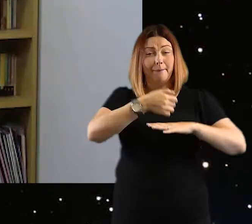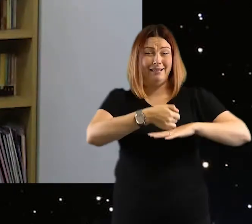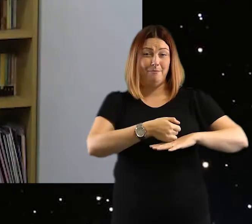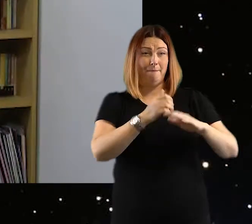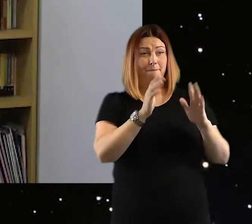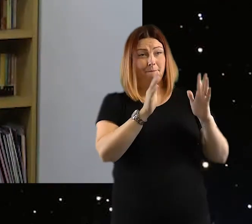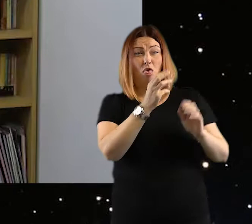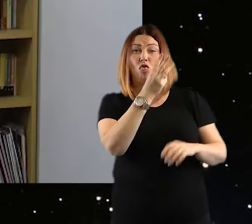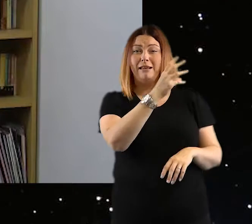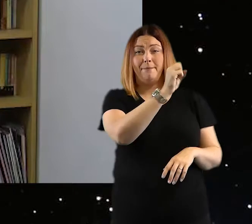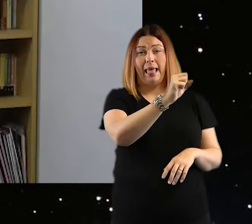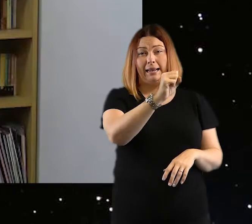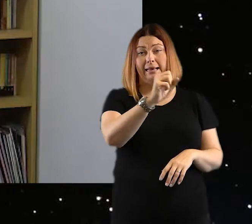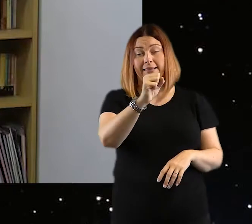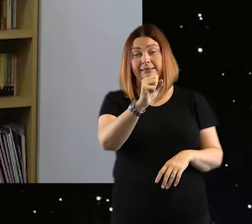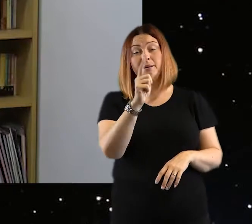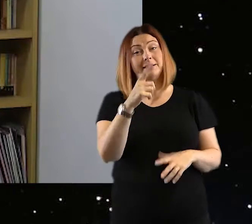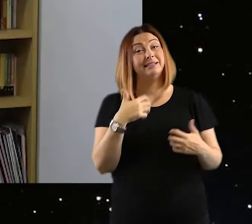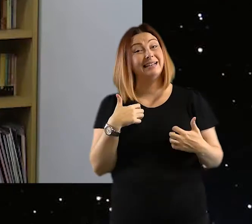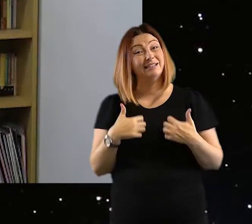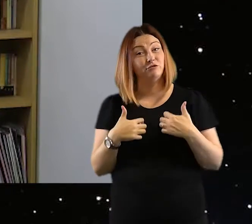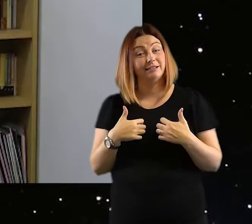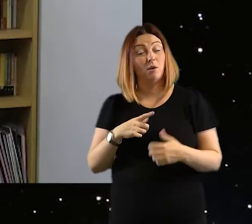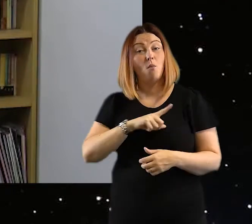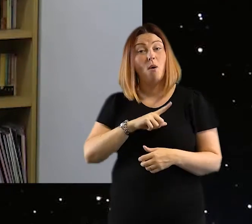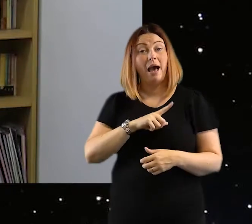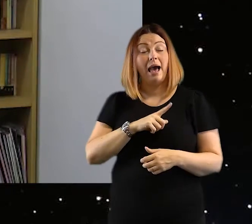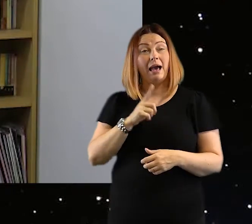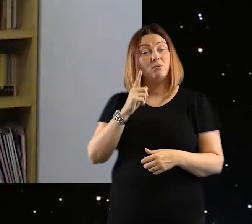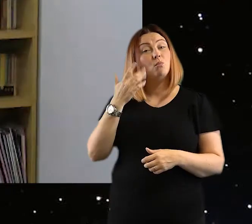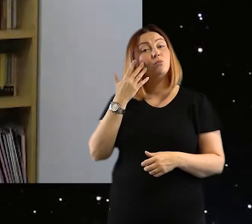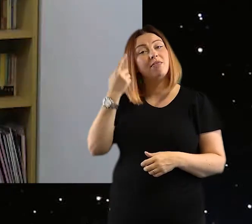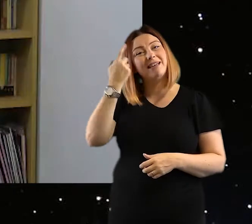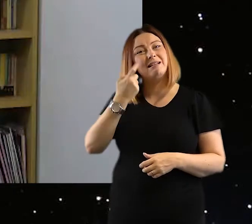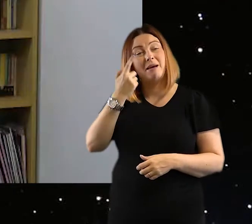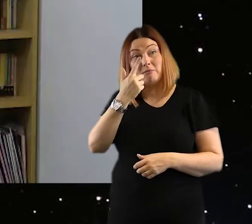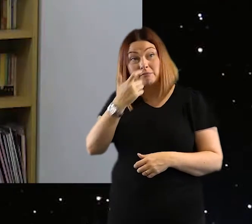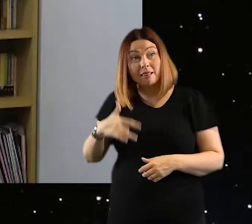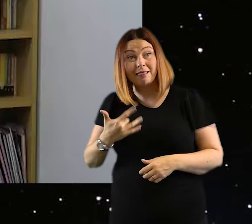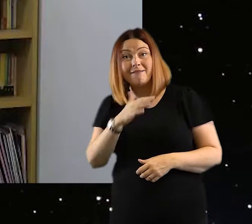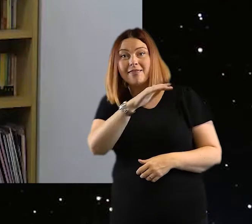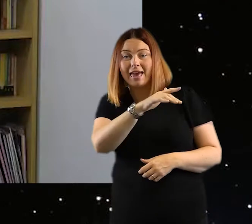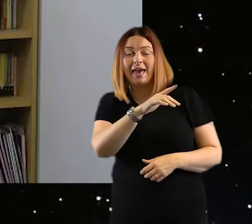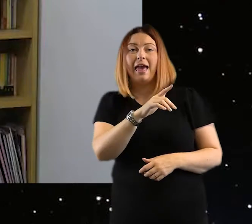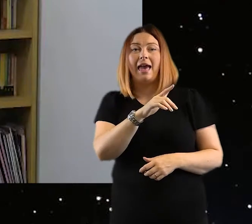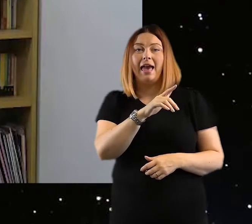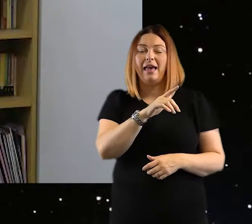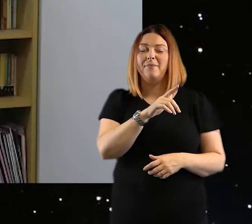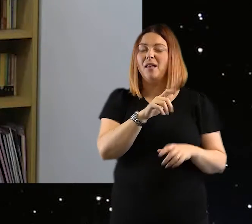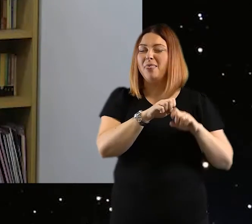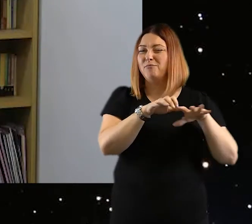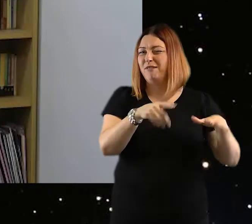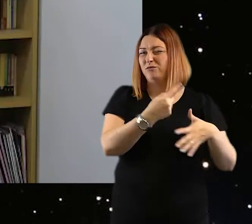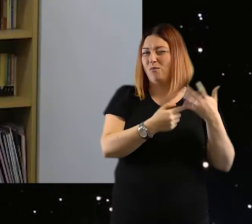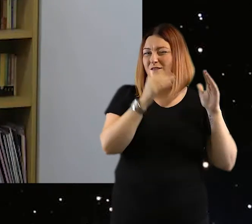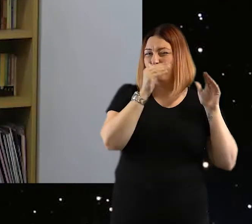So we think at least 3. But it's interesting, because the question of habitability doesn't really end there. I mean, in terms of